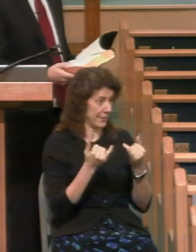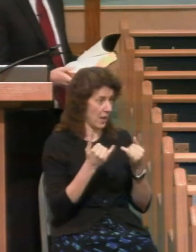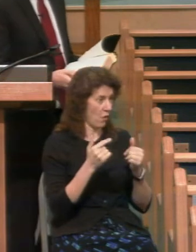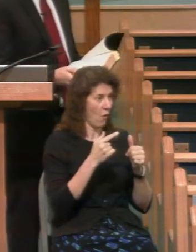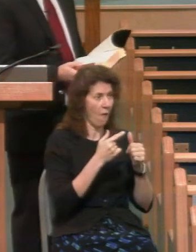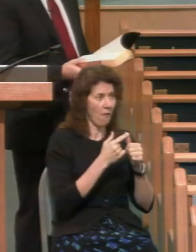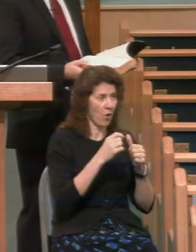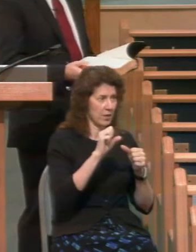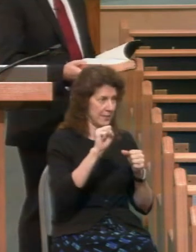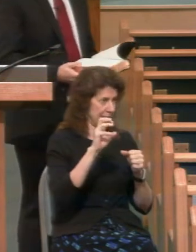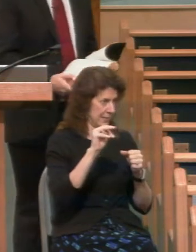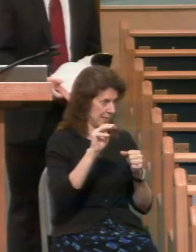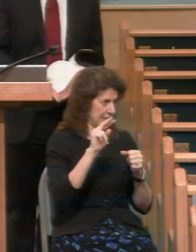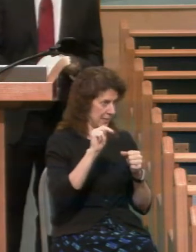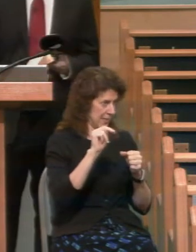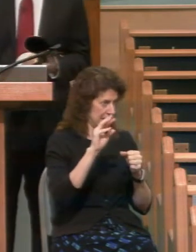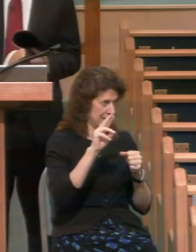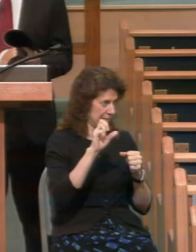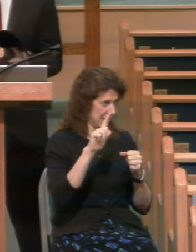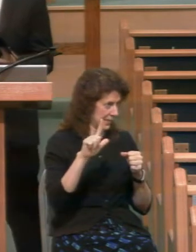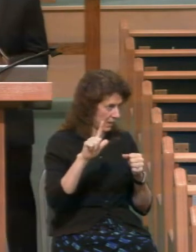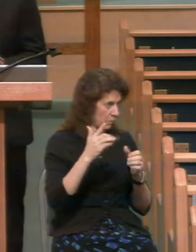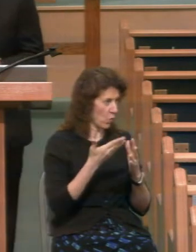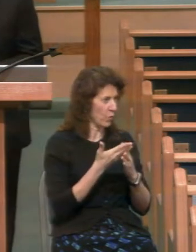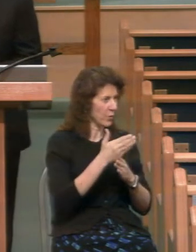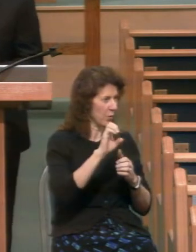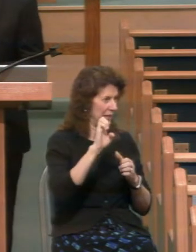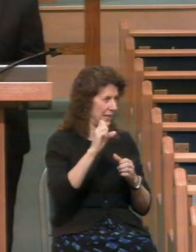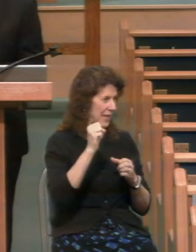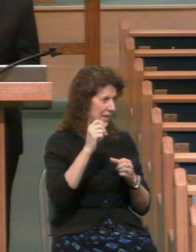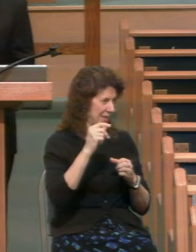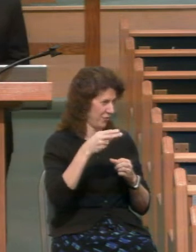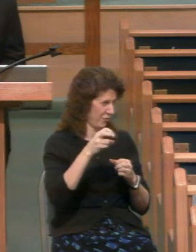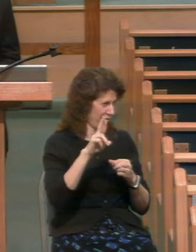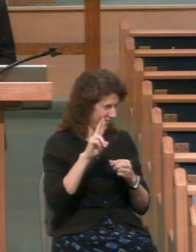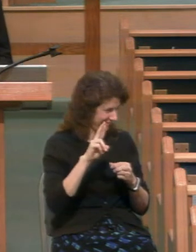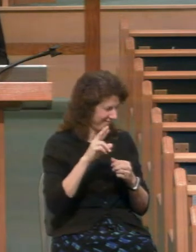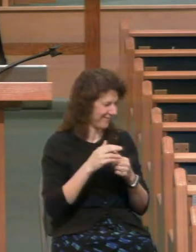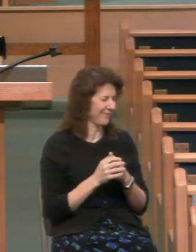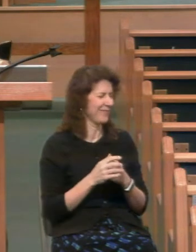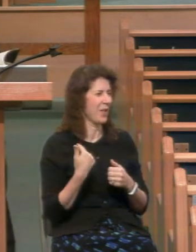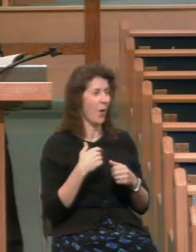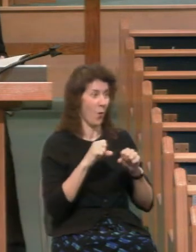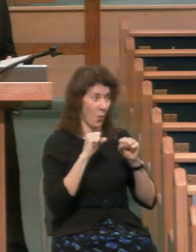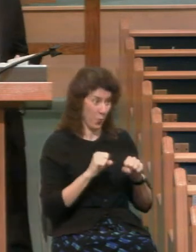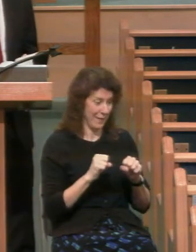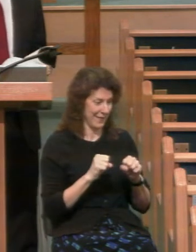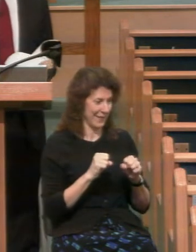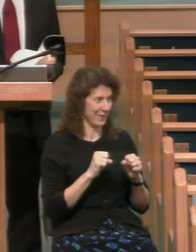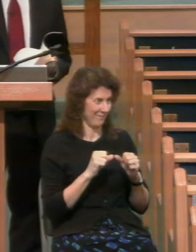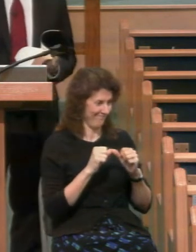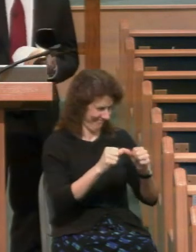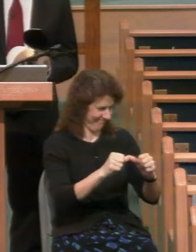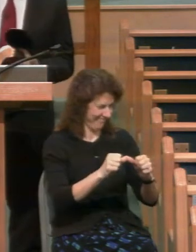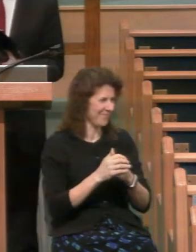it? And y'all looking at me like, I don't know if we can do it. We'll see if you can do it, right? That's maybe a more appropriate question. So we're going to